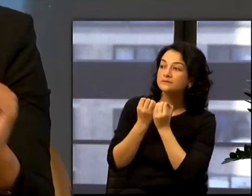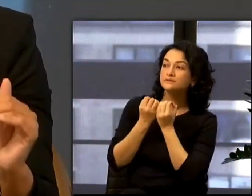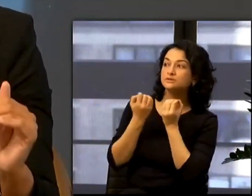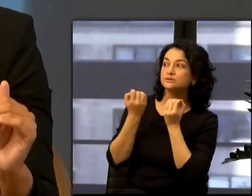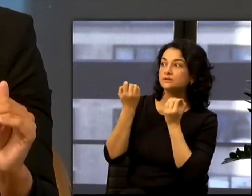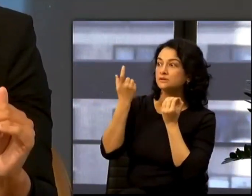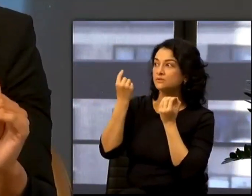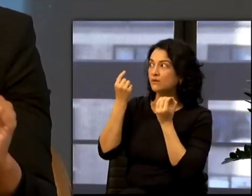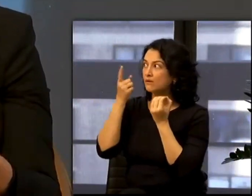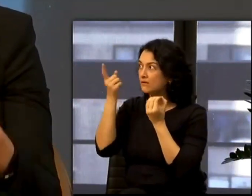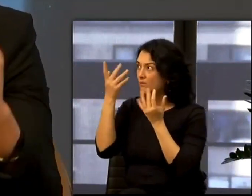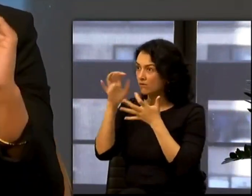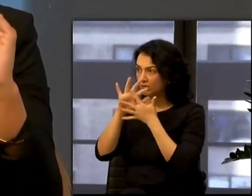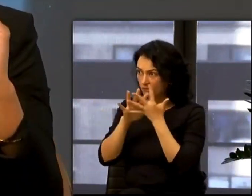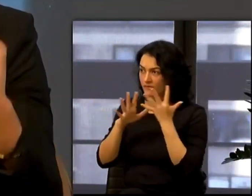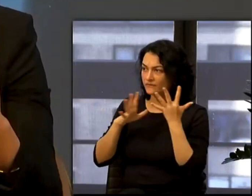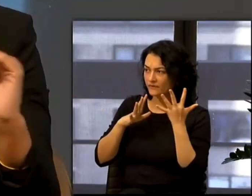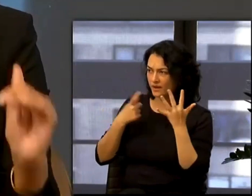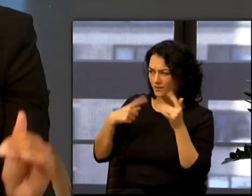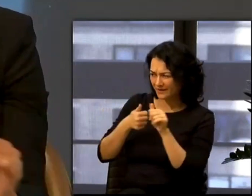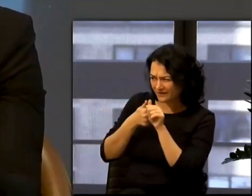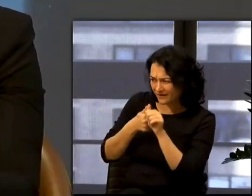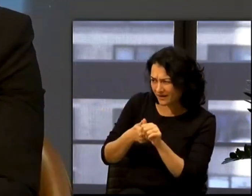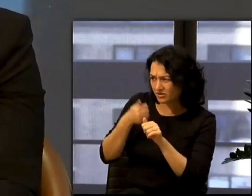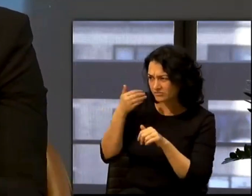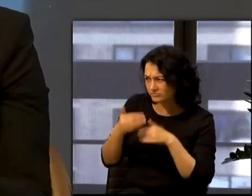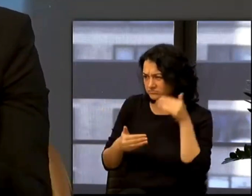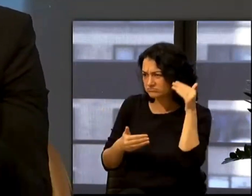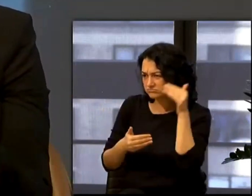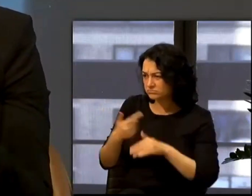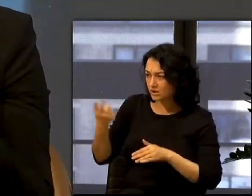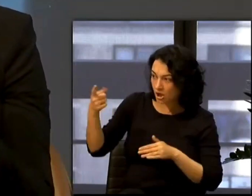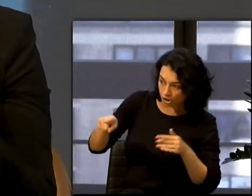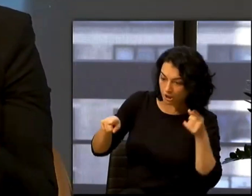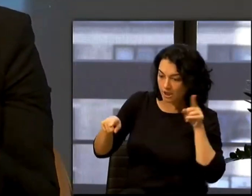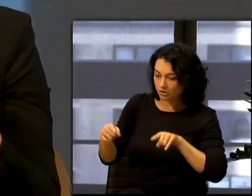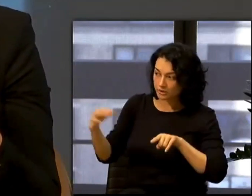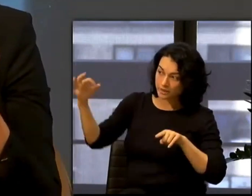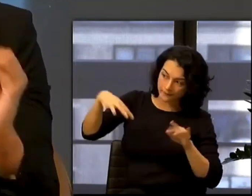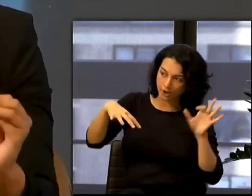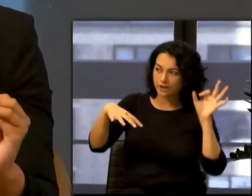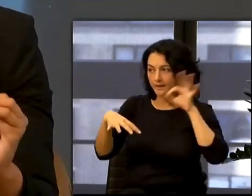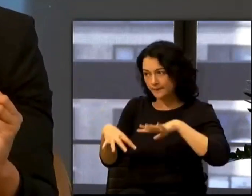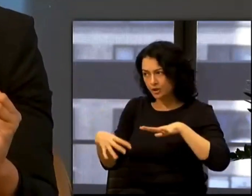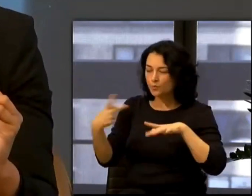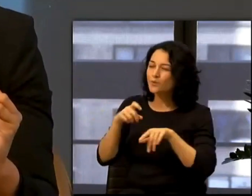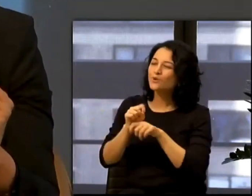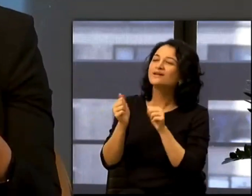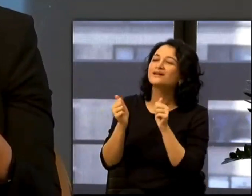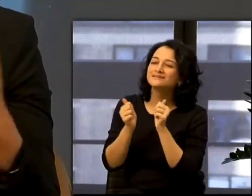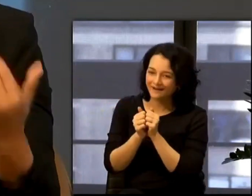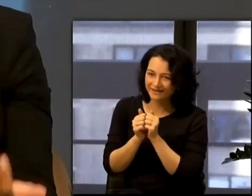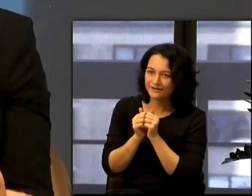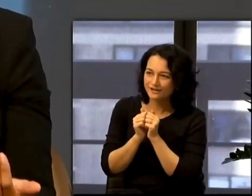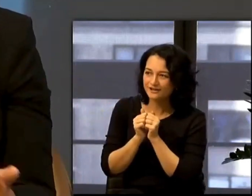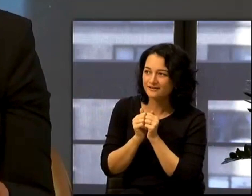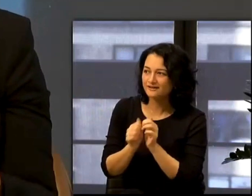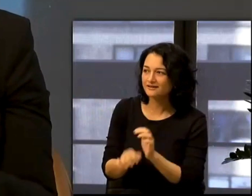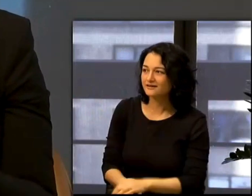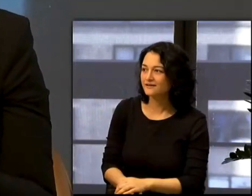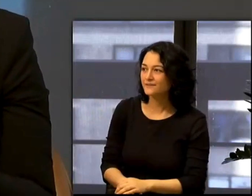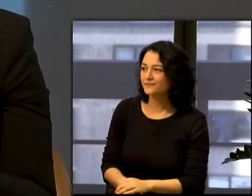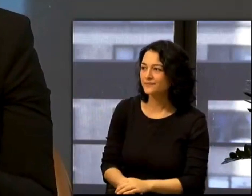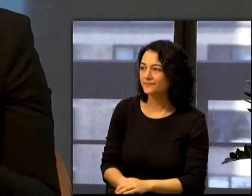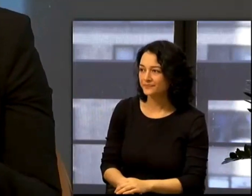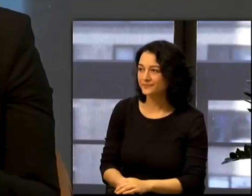playing field, as it were, in terms of this is where we stand on this and that. But in terms of actual practice, I approach it from a team-centric approach.